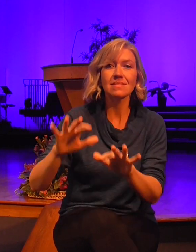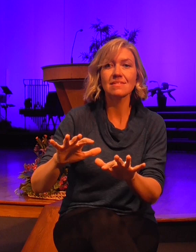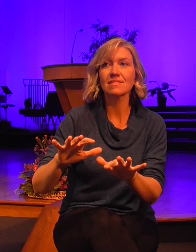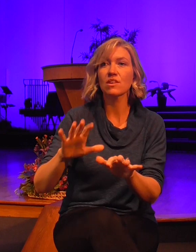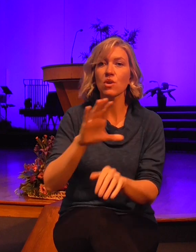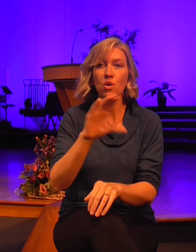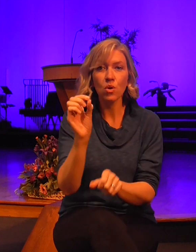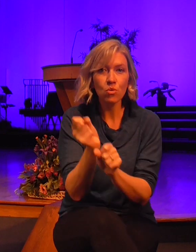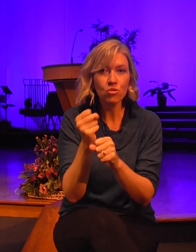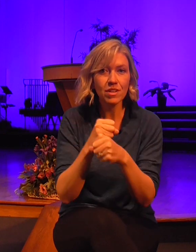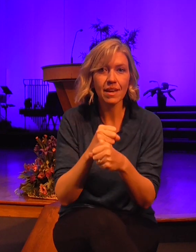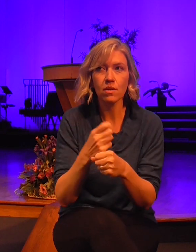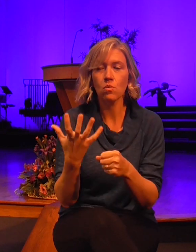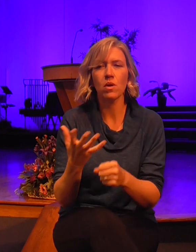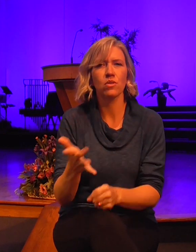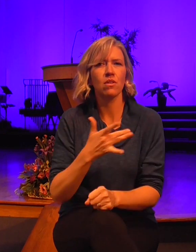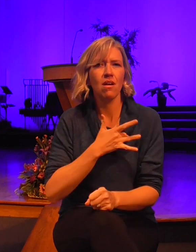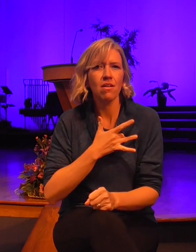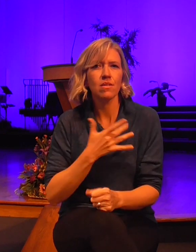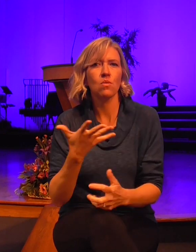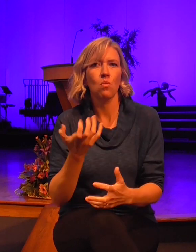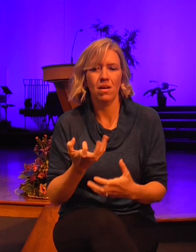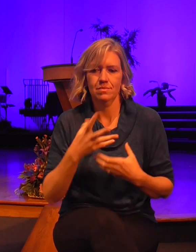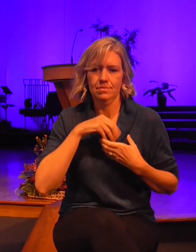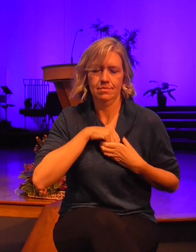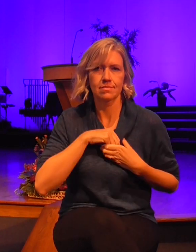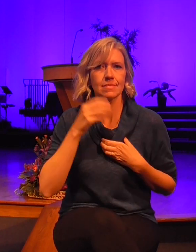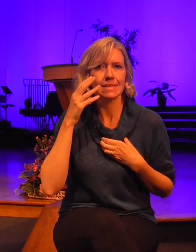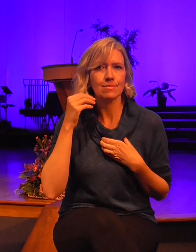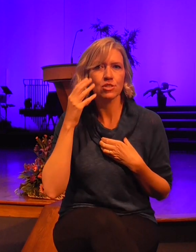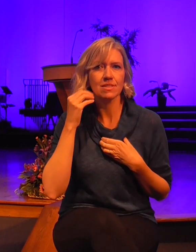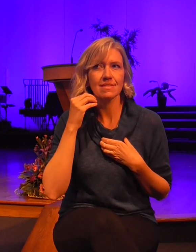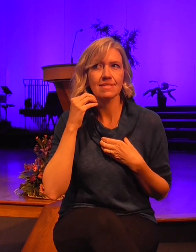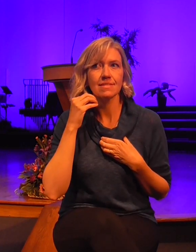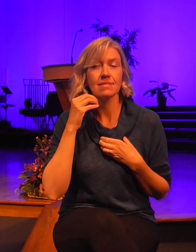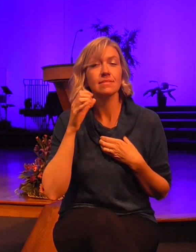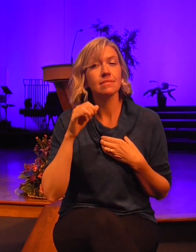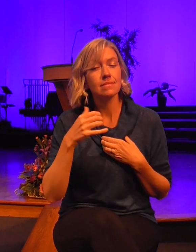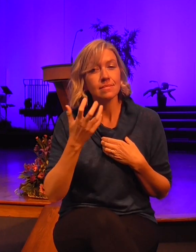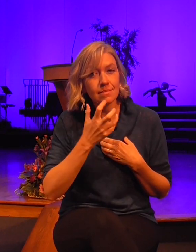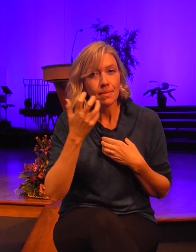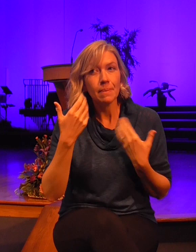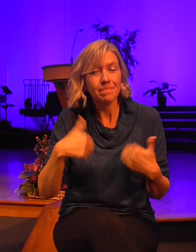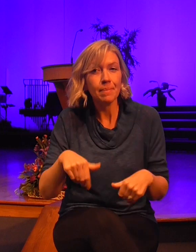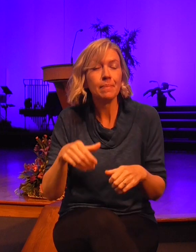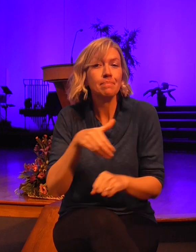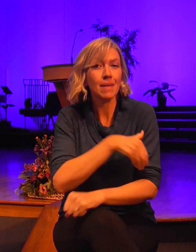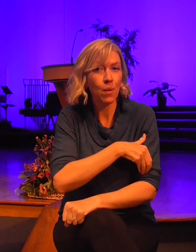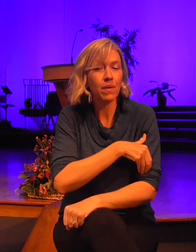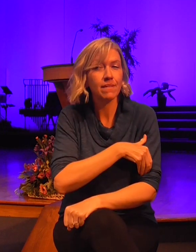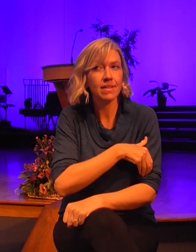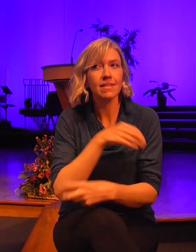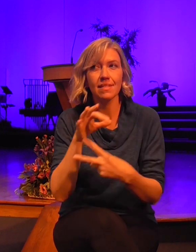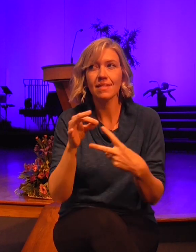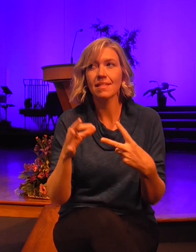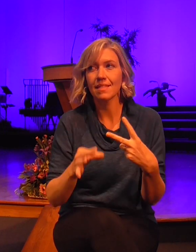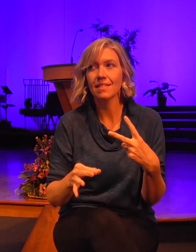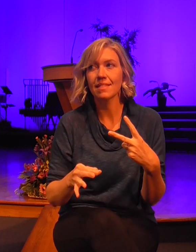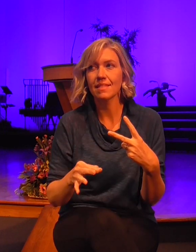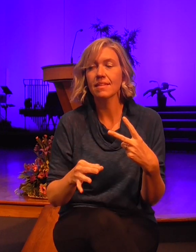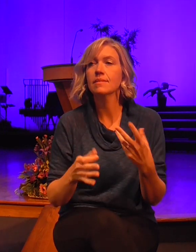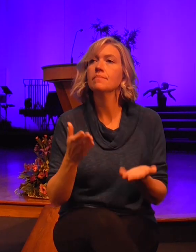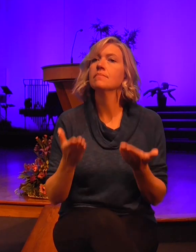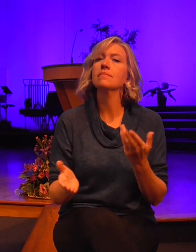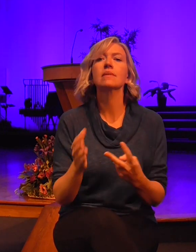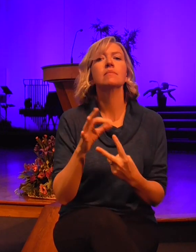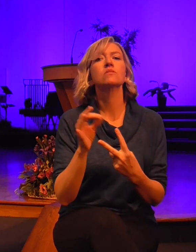is seeking to embody and experience. That's how powerful choice is. It may be a